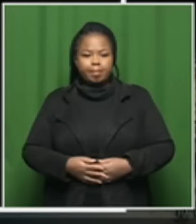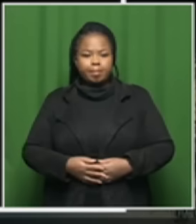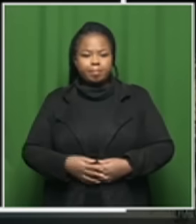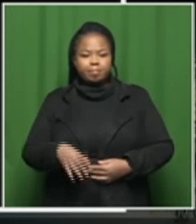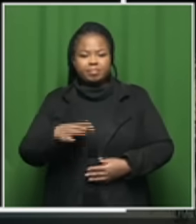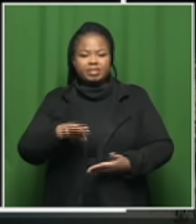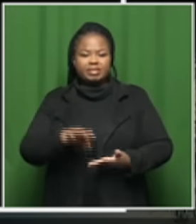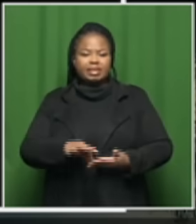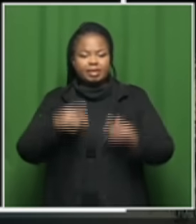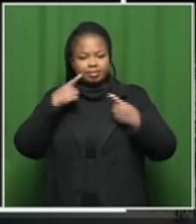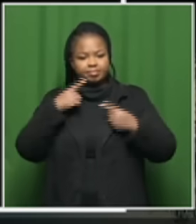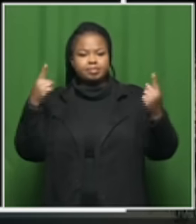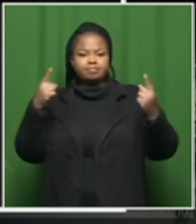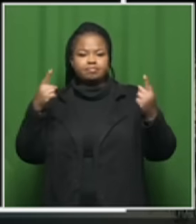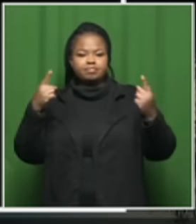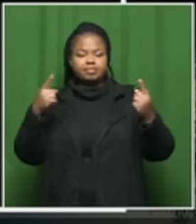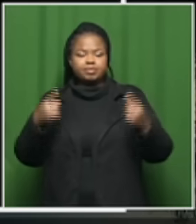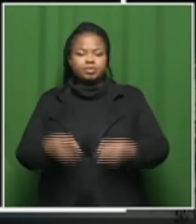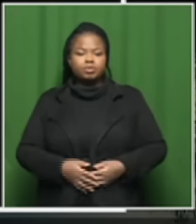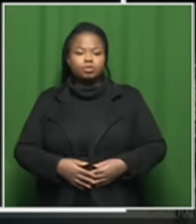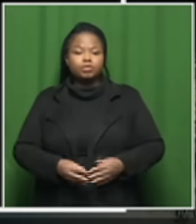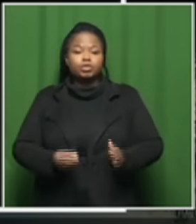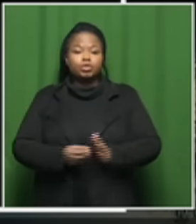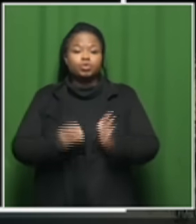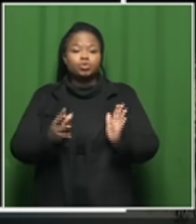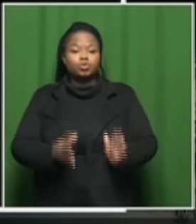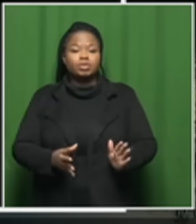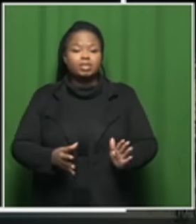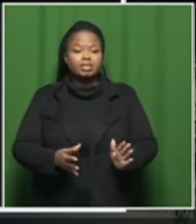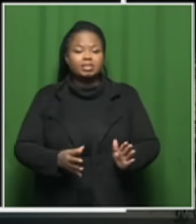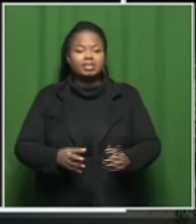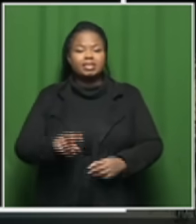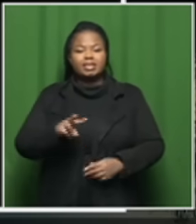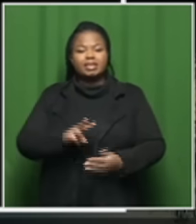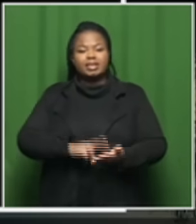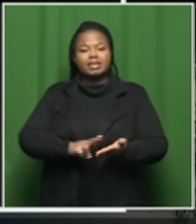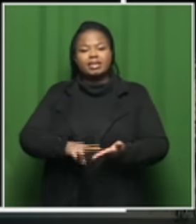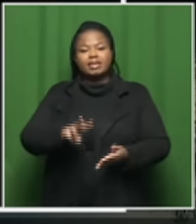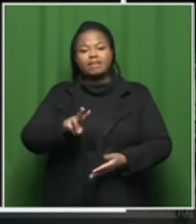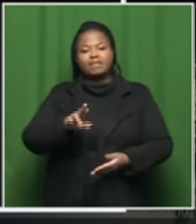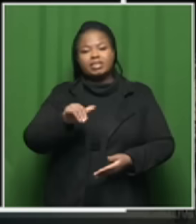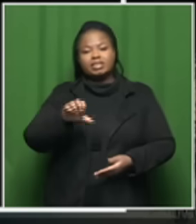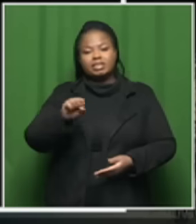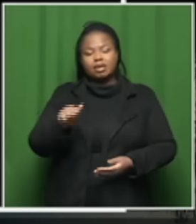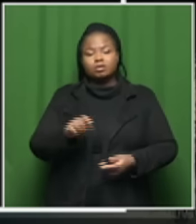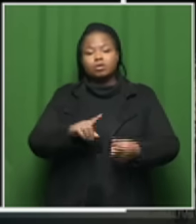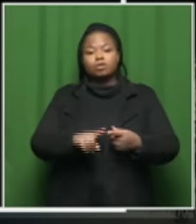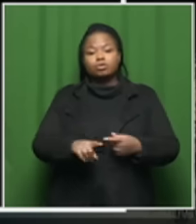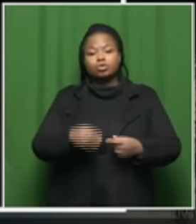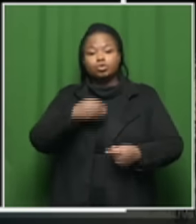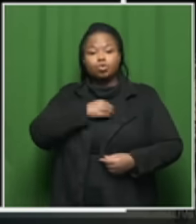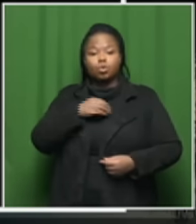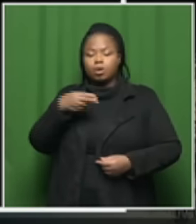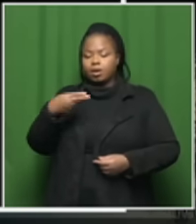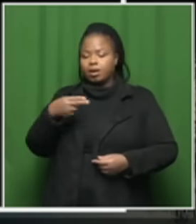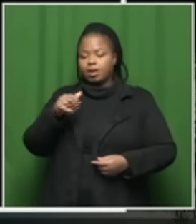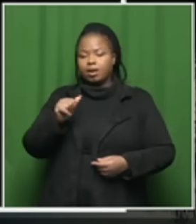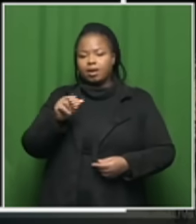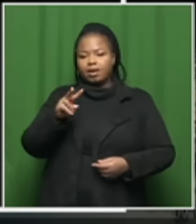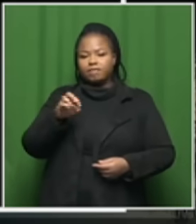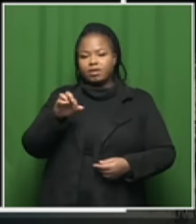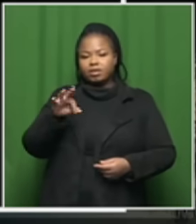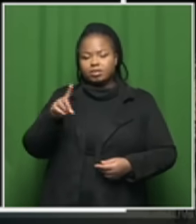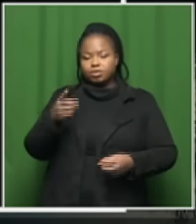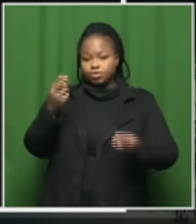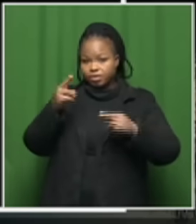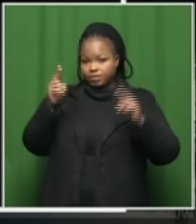signed a proclamation for student visas to Harvard University coming from outside America. You know